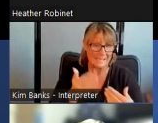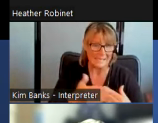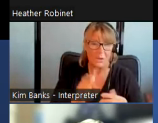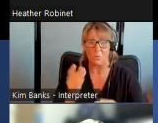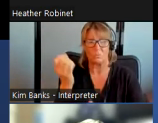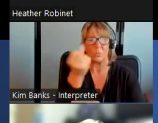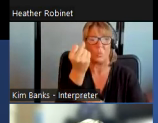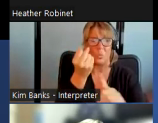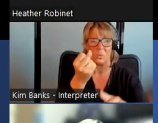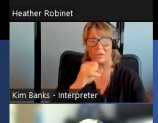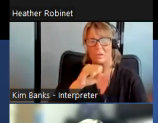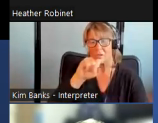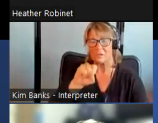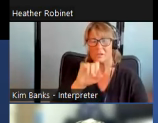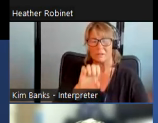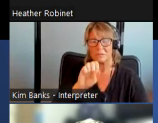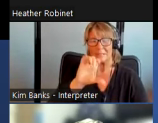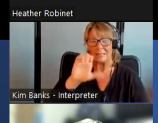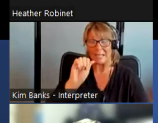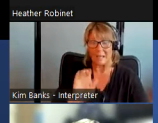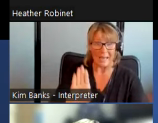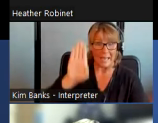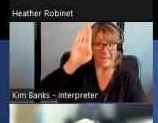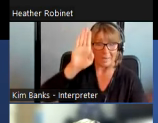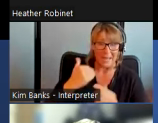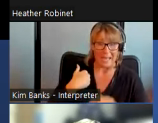question. She has raised her hand. Okay, sure.